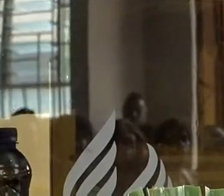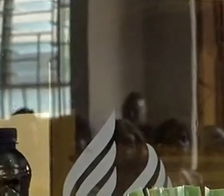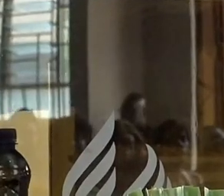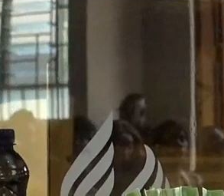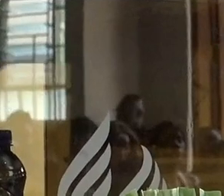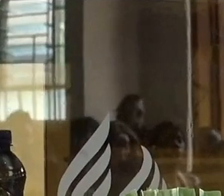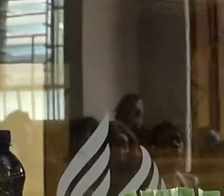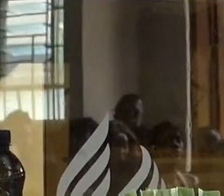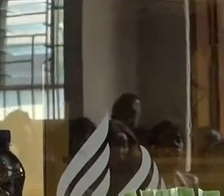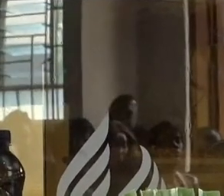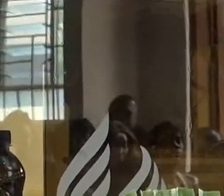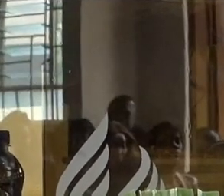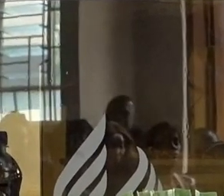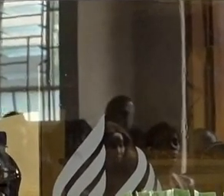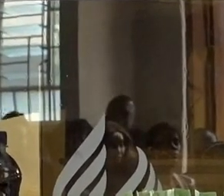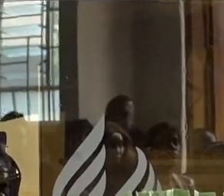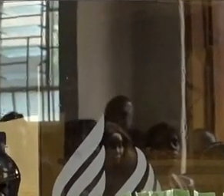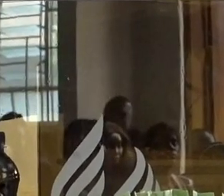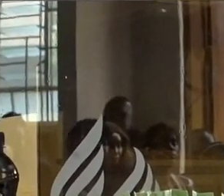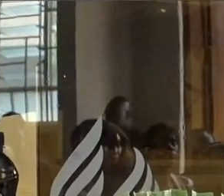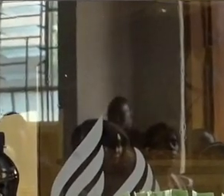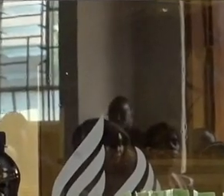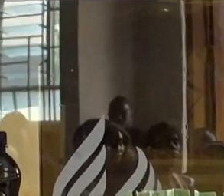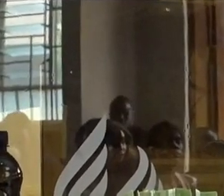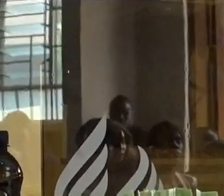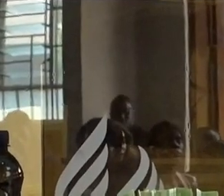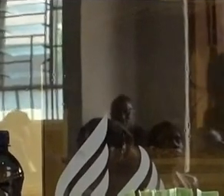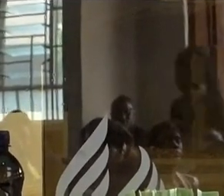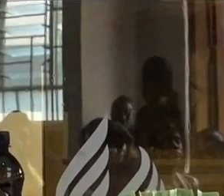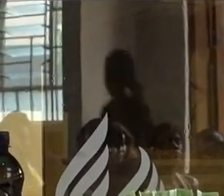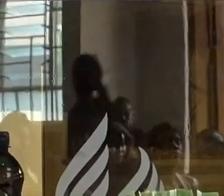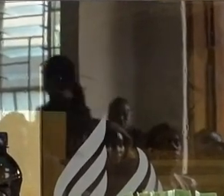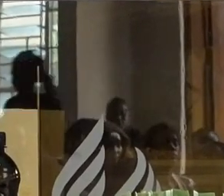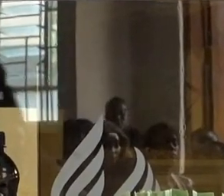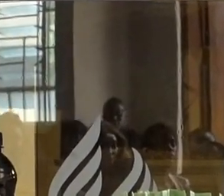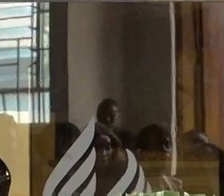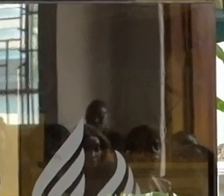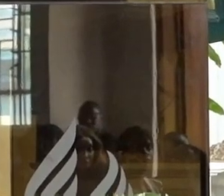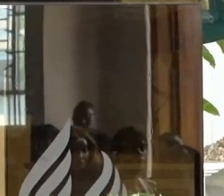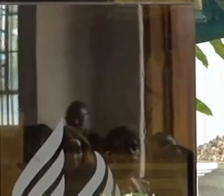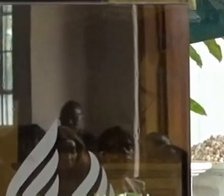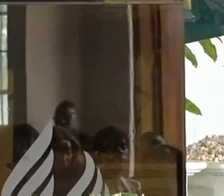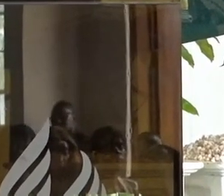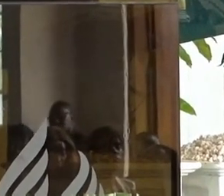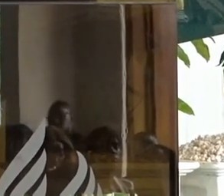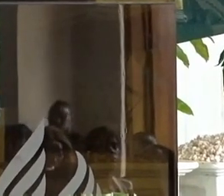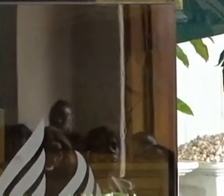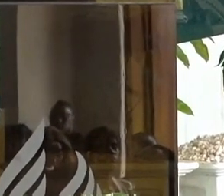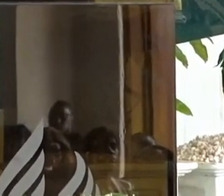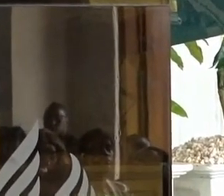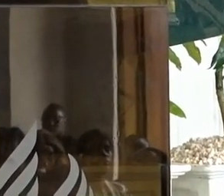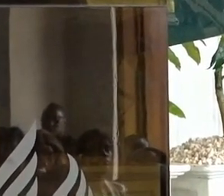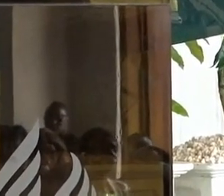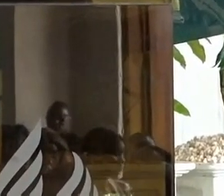than me. Can see Professor there. And those that were my age mates. I think Muroki